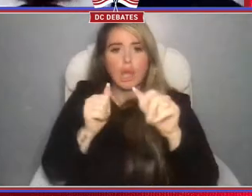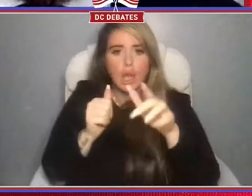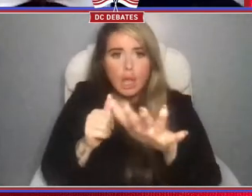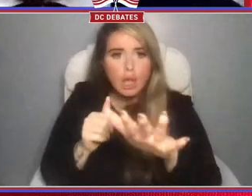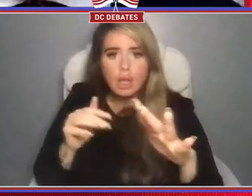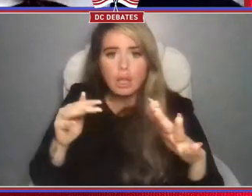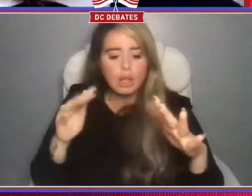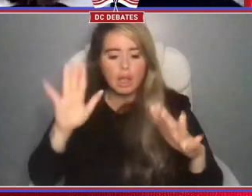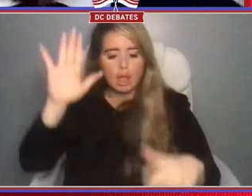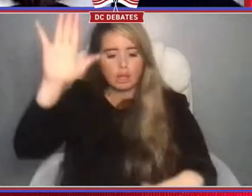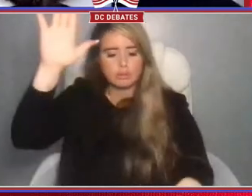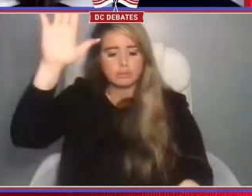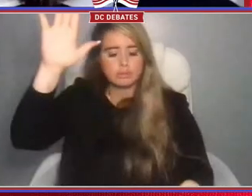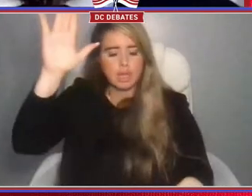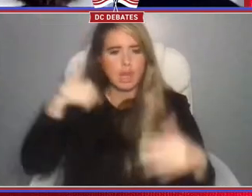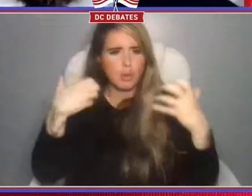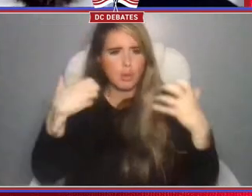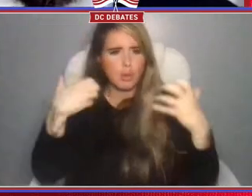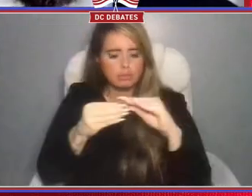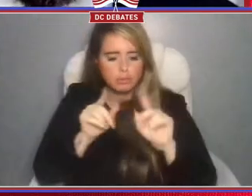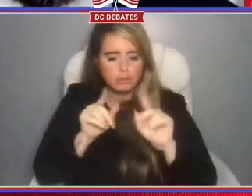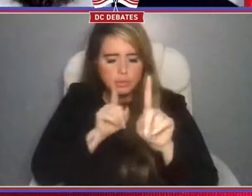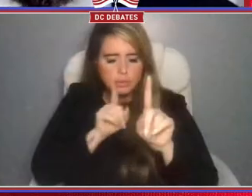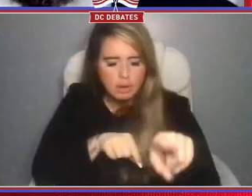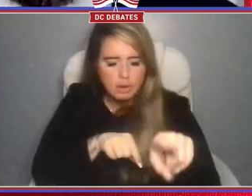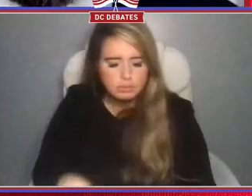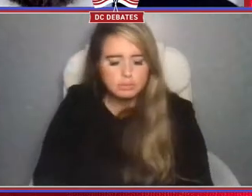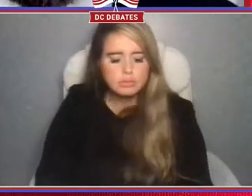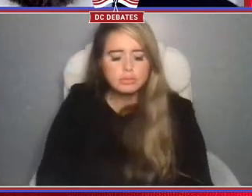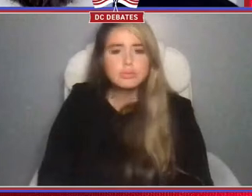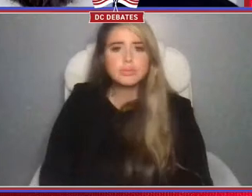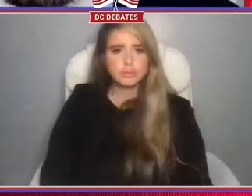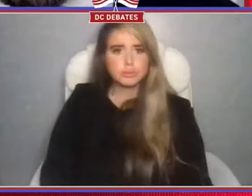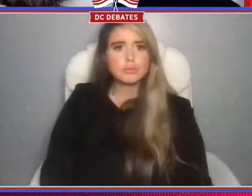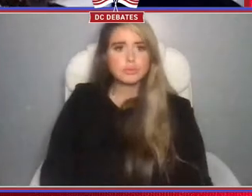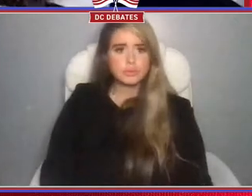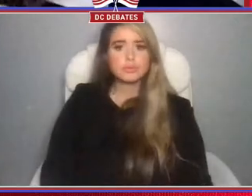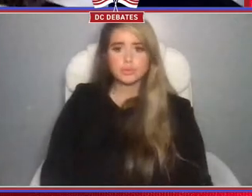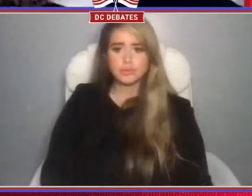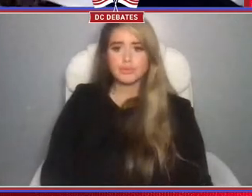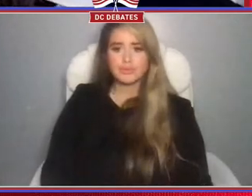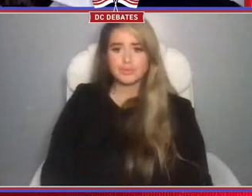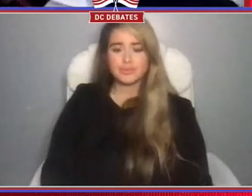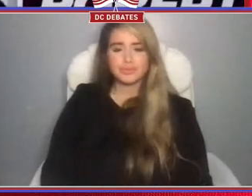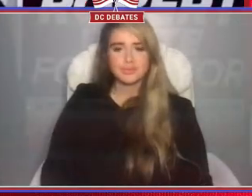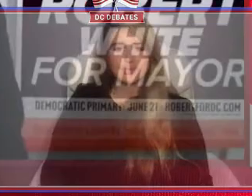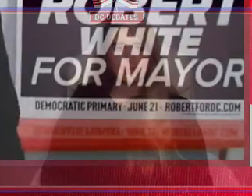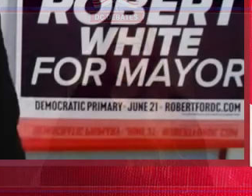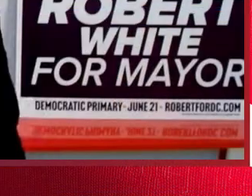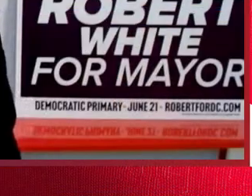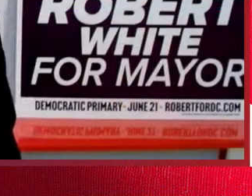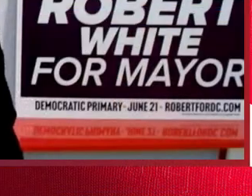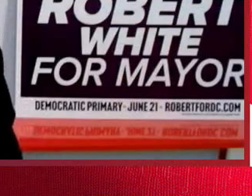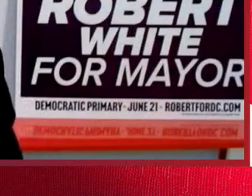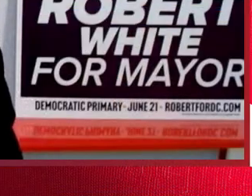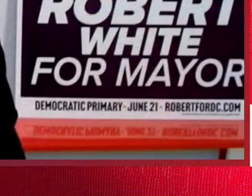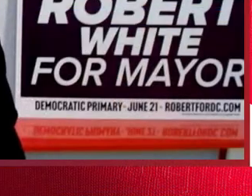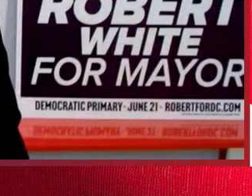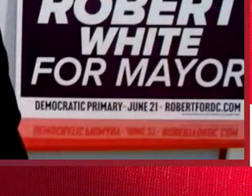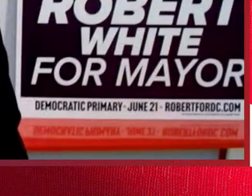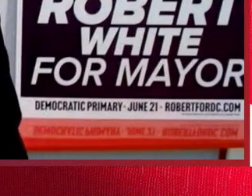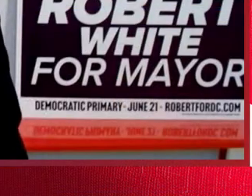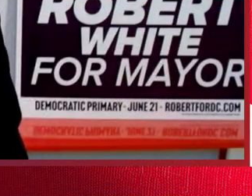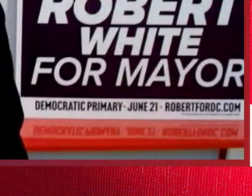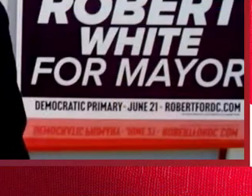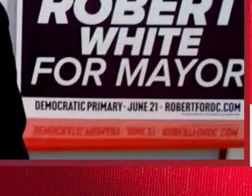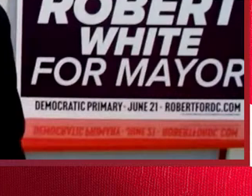for a rebuttal. Would that be okay? Sure. Yes. 30 seconds. I appreciate it. This is very important.